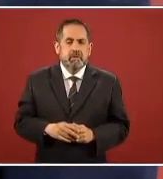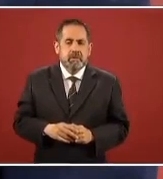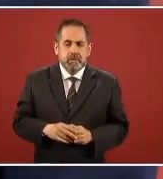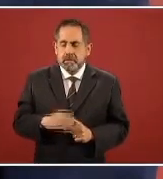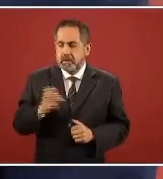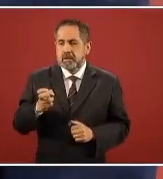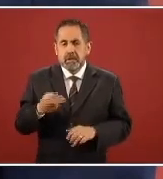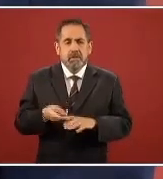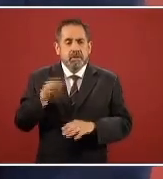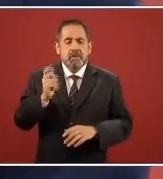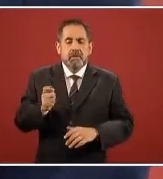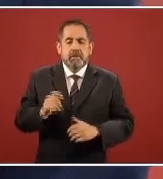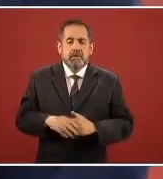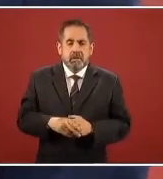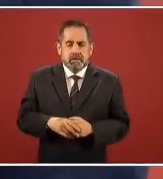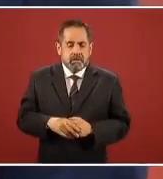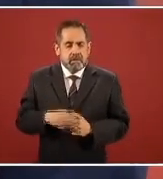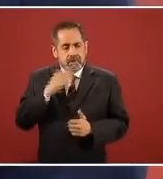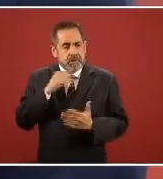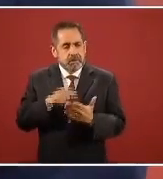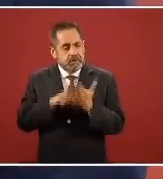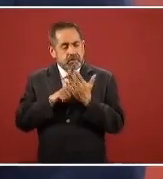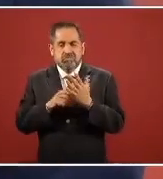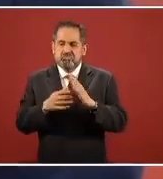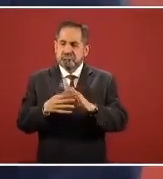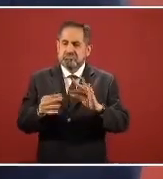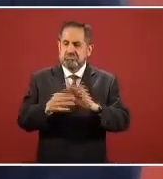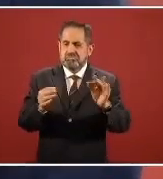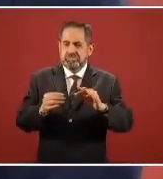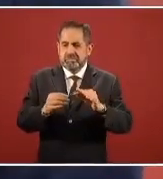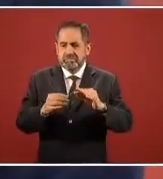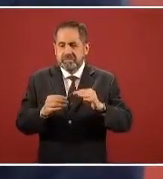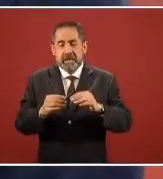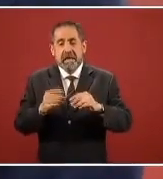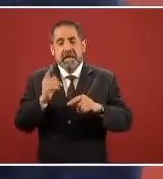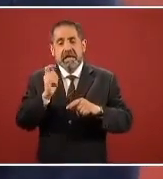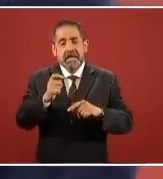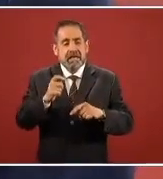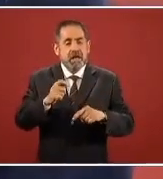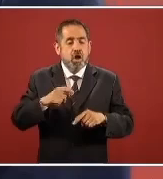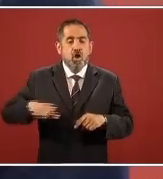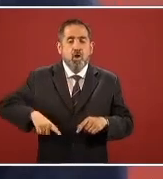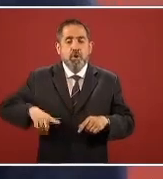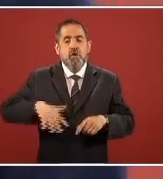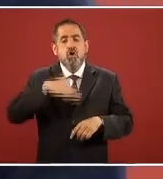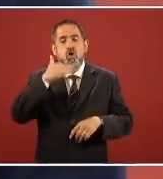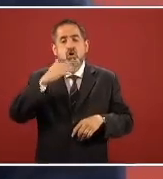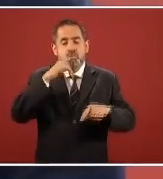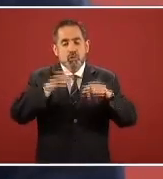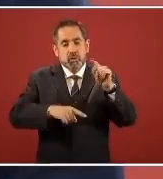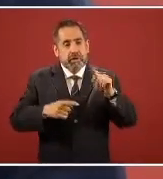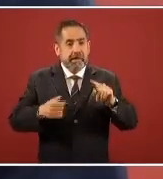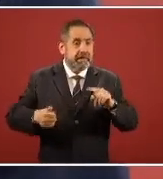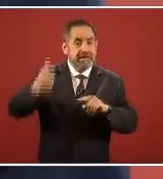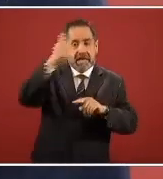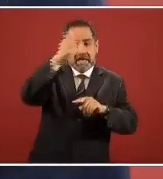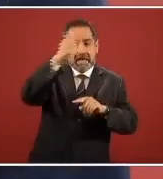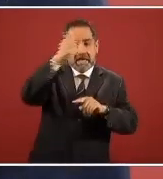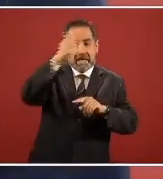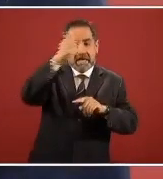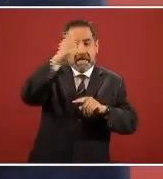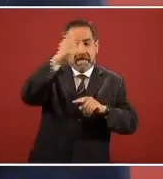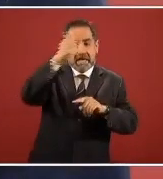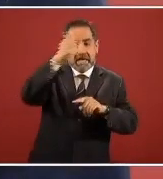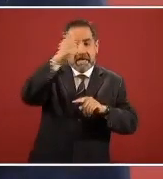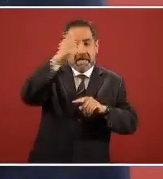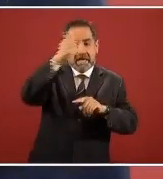muy ilustrativo decir limpiamos al gobierno de corrupción de arriba para abajo. That's